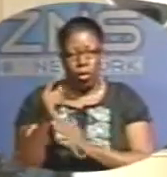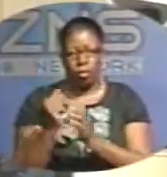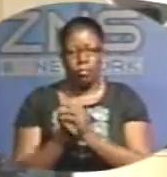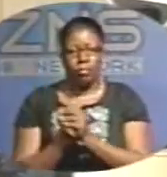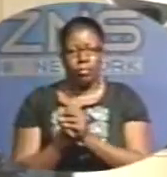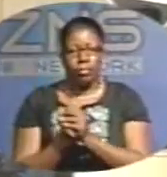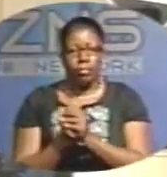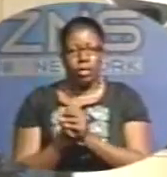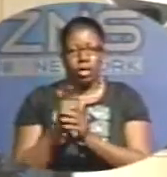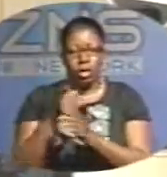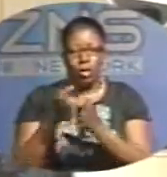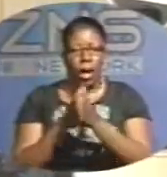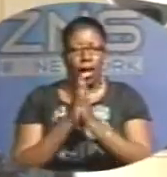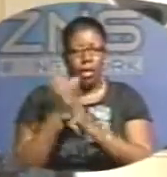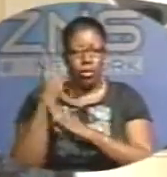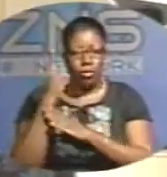for